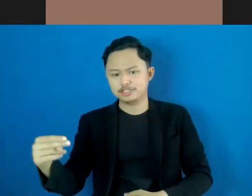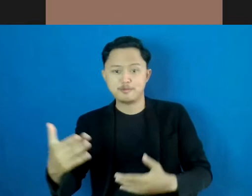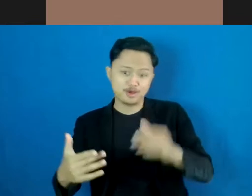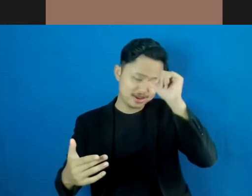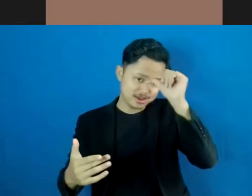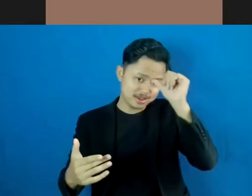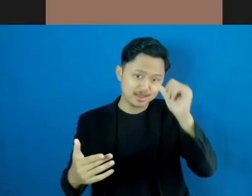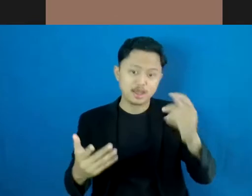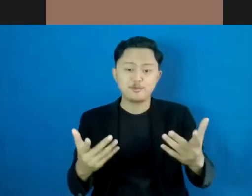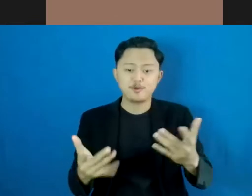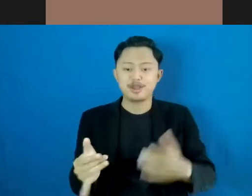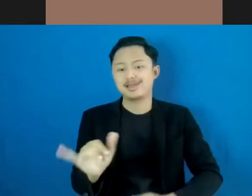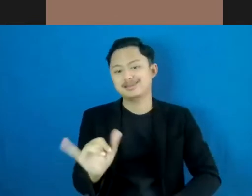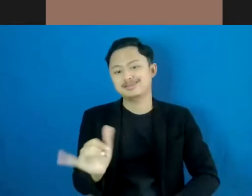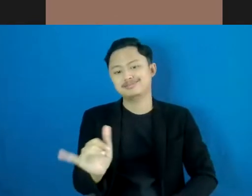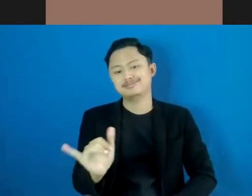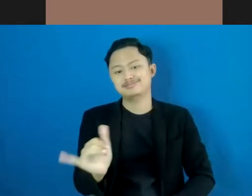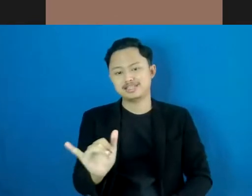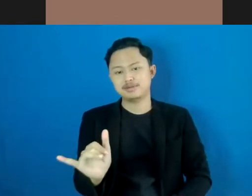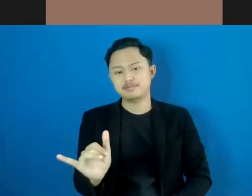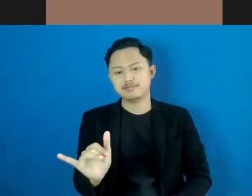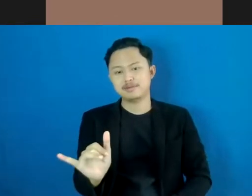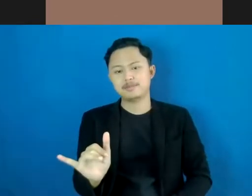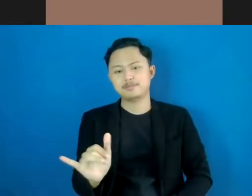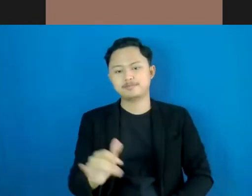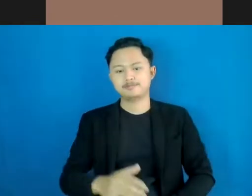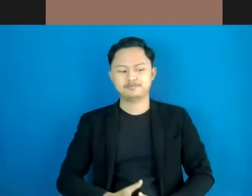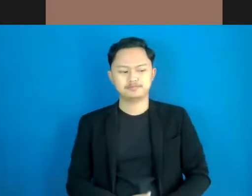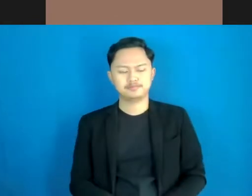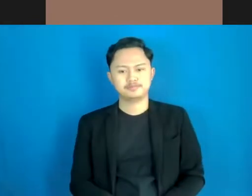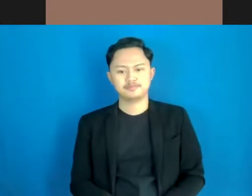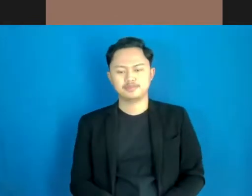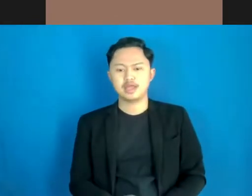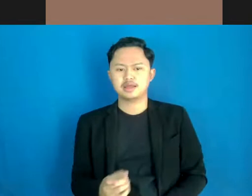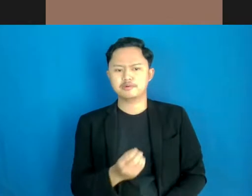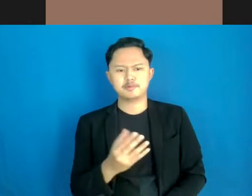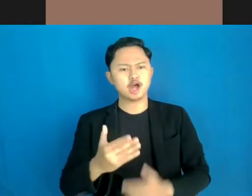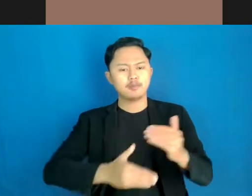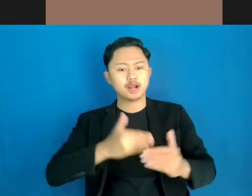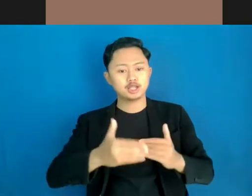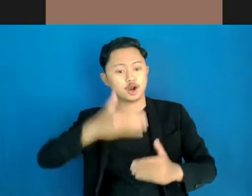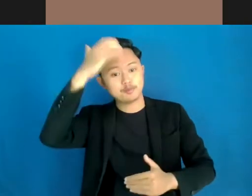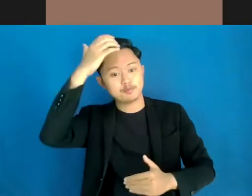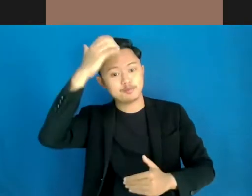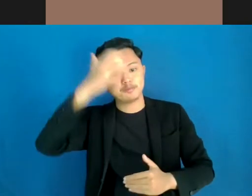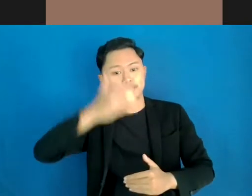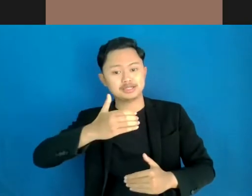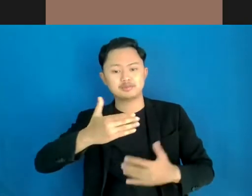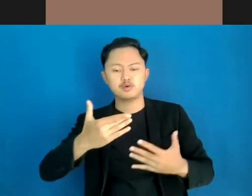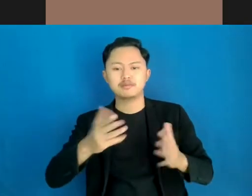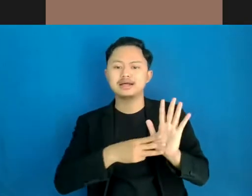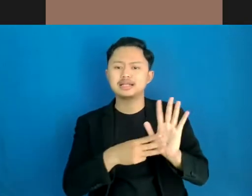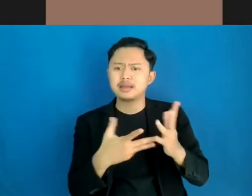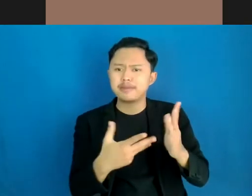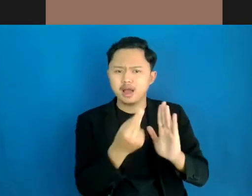Mr. Vijay, since a couple of bus operator is still struggling with their financing,